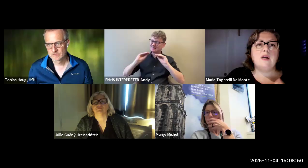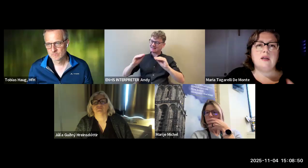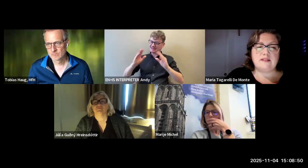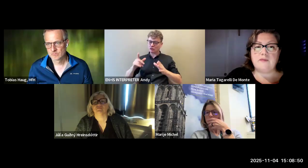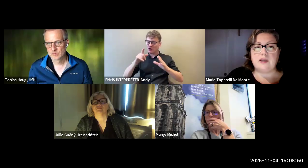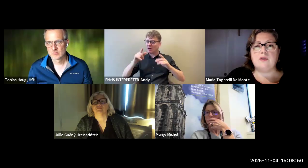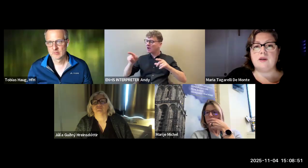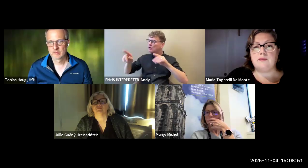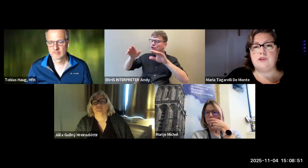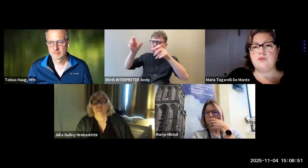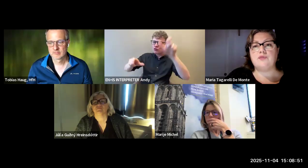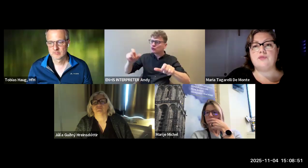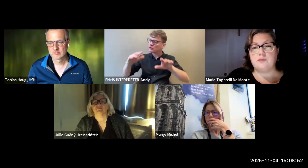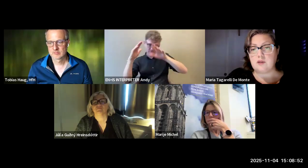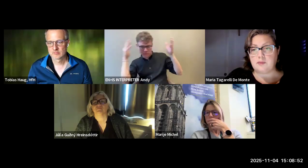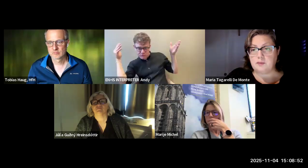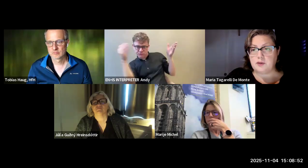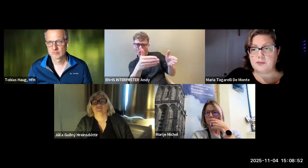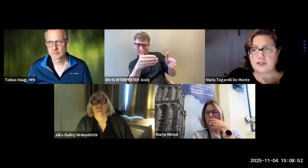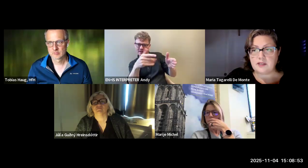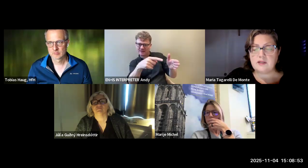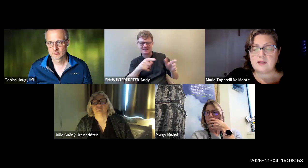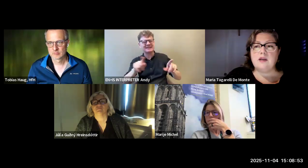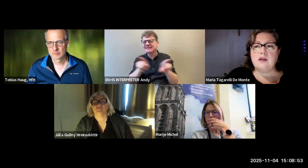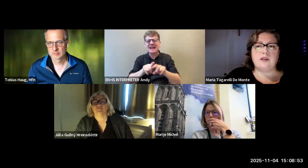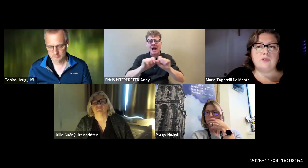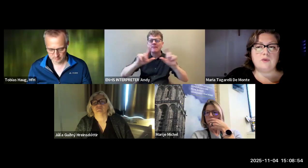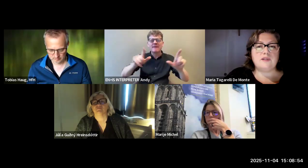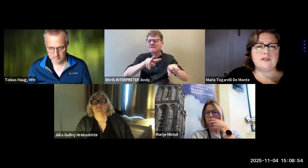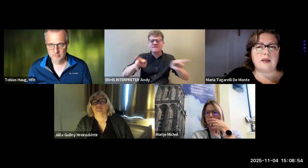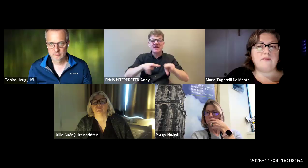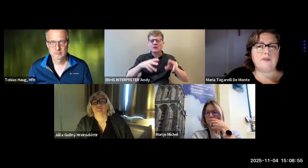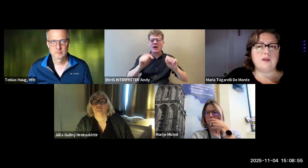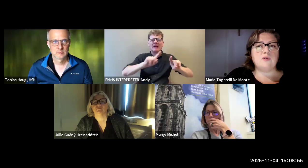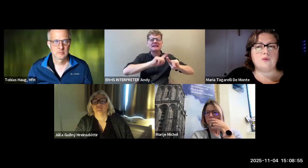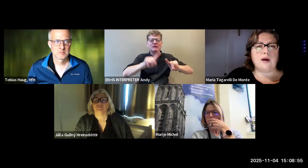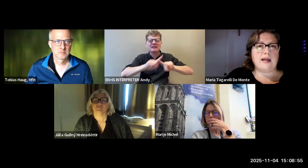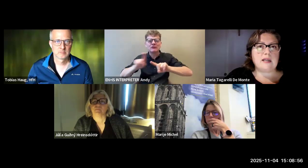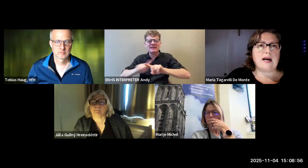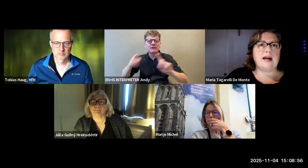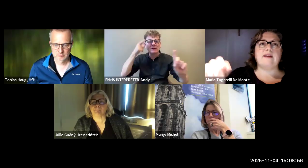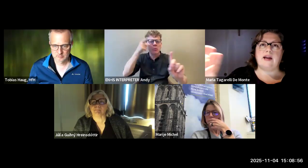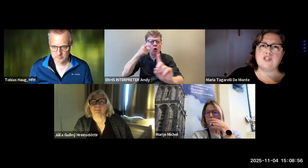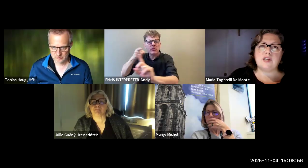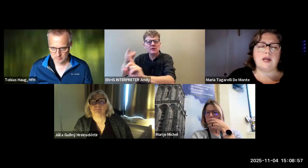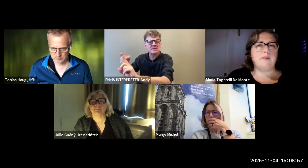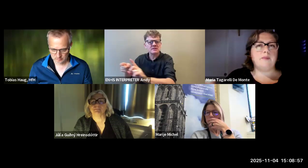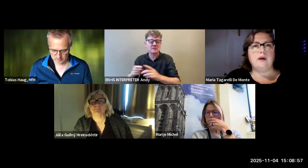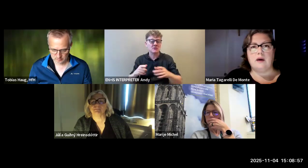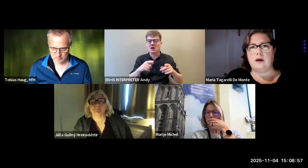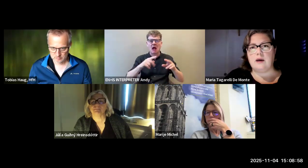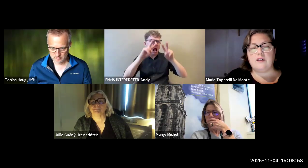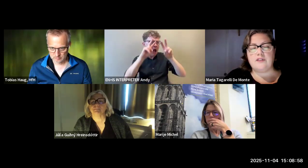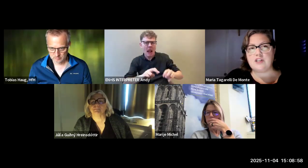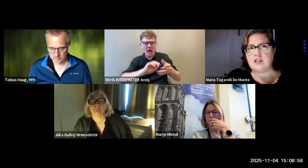students. The same video can be used for multiple purposes. So we can use the same video to analyze hand